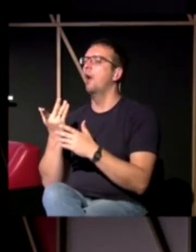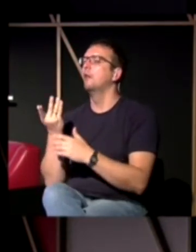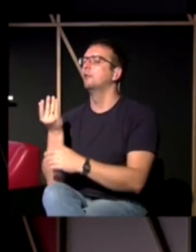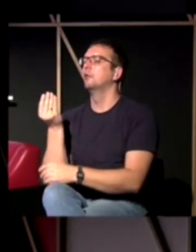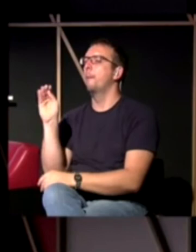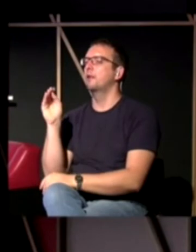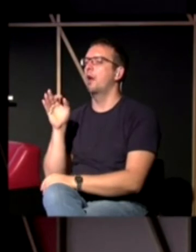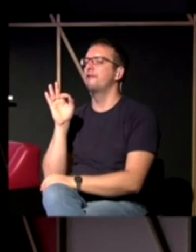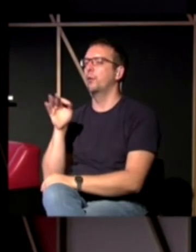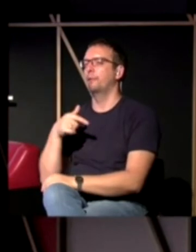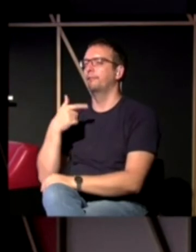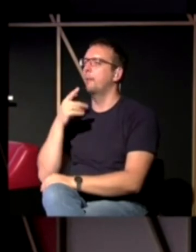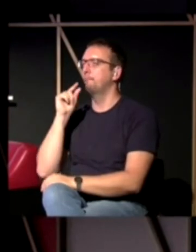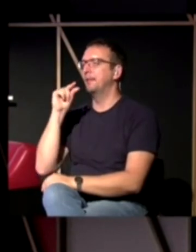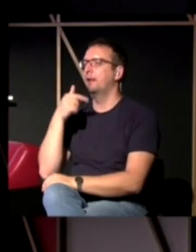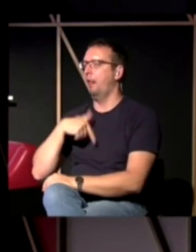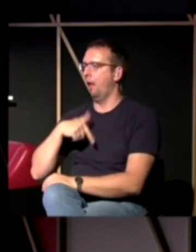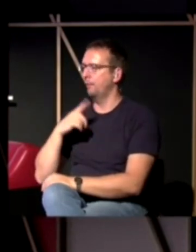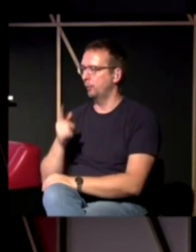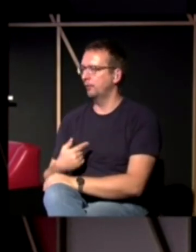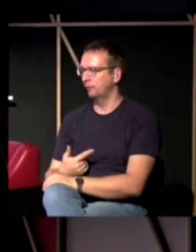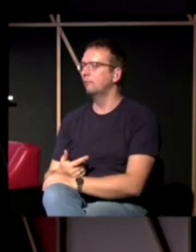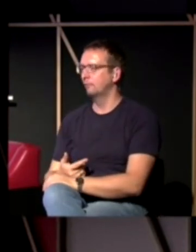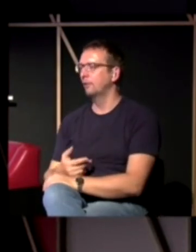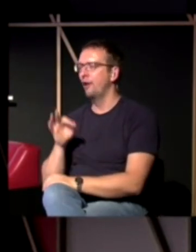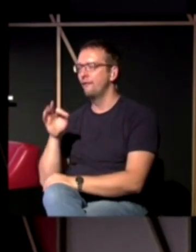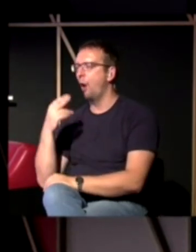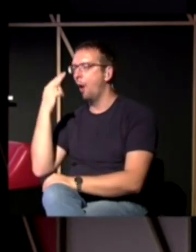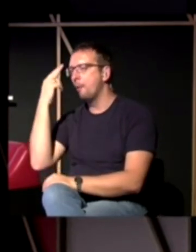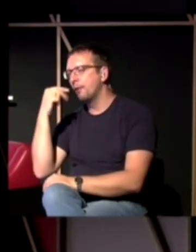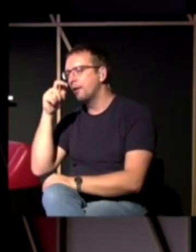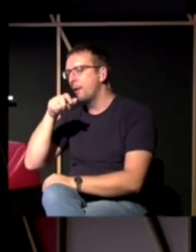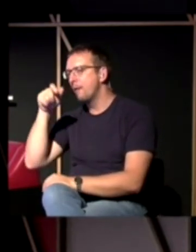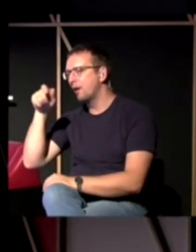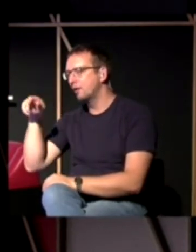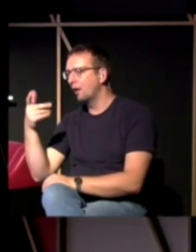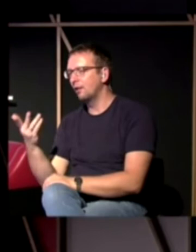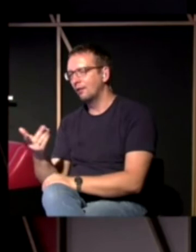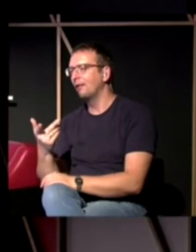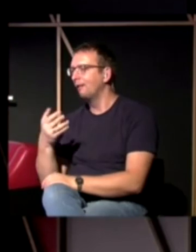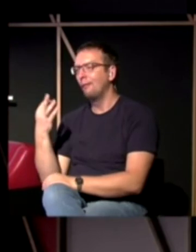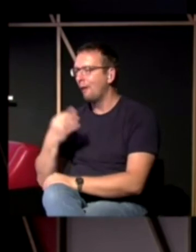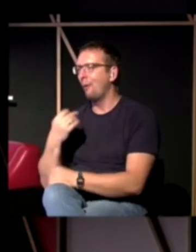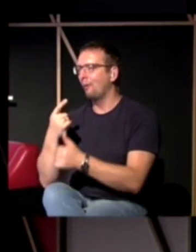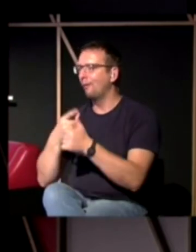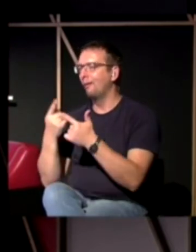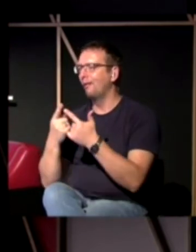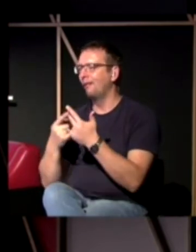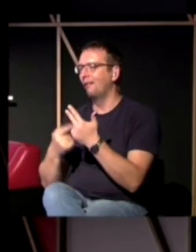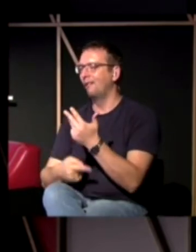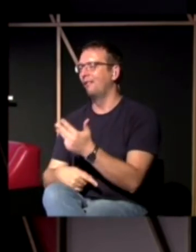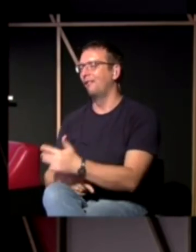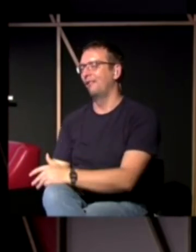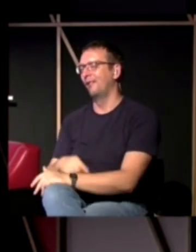standing here, and we had about a month of preparing for Confederations Cup, I changed my mind